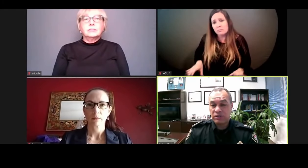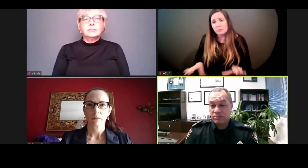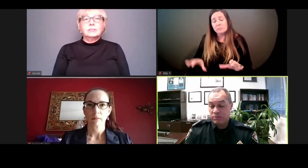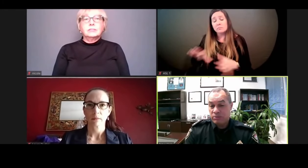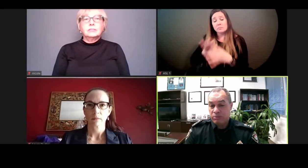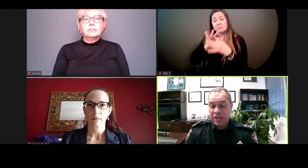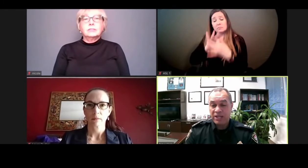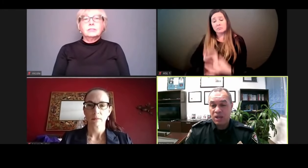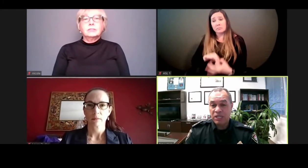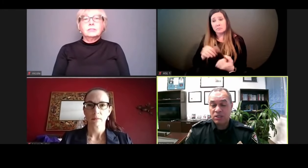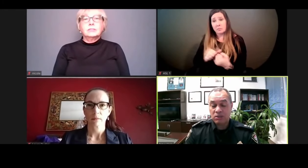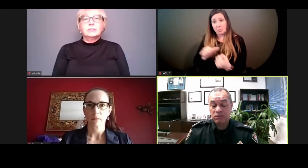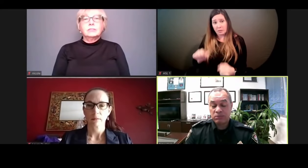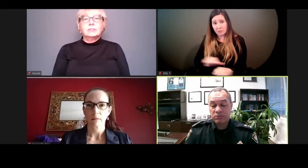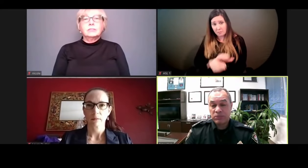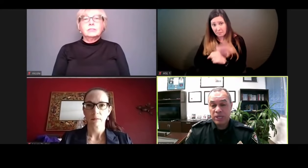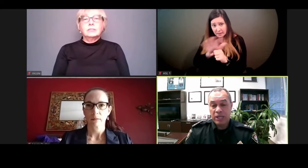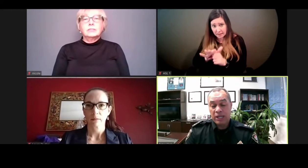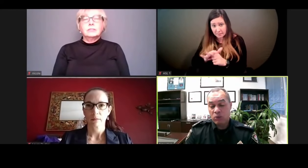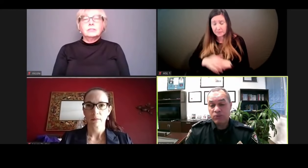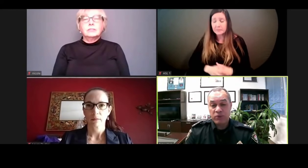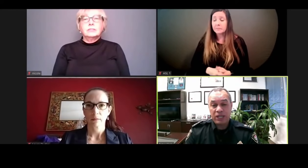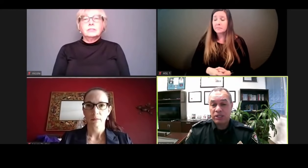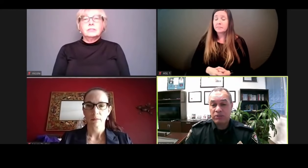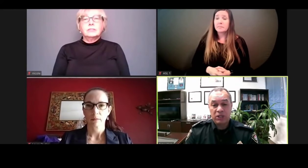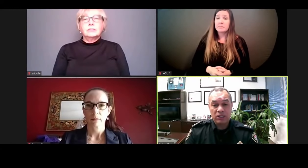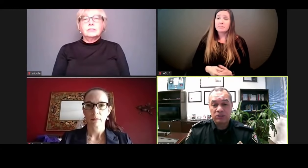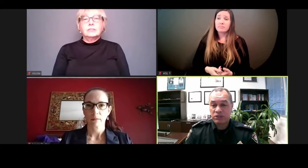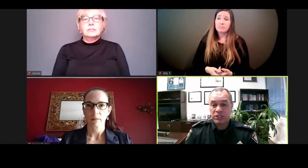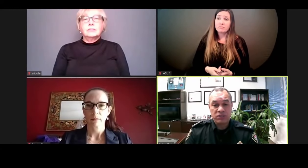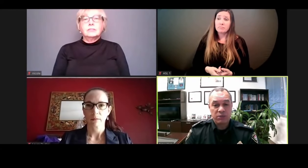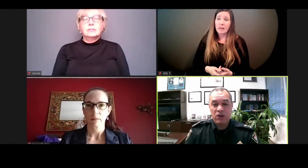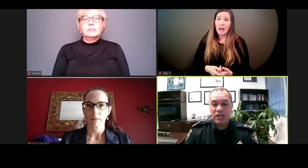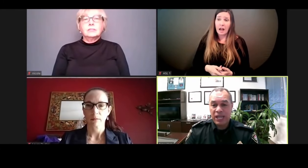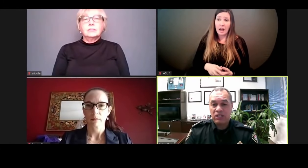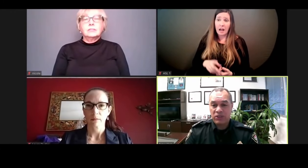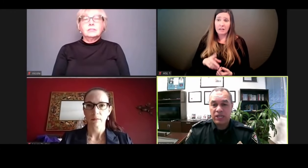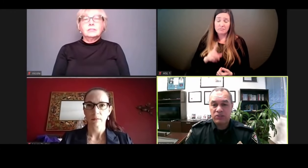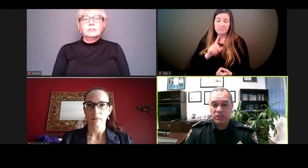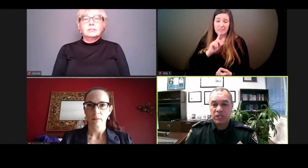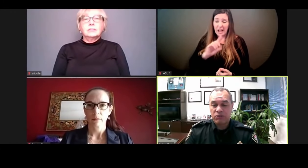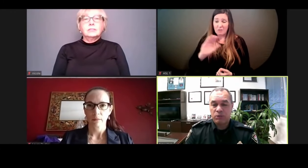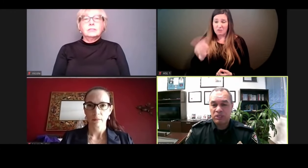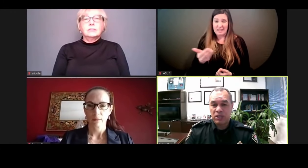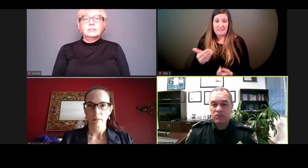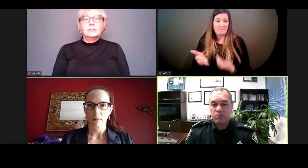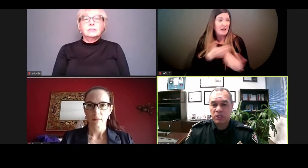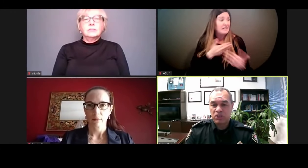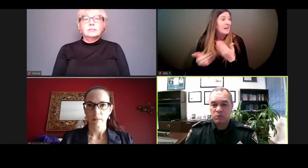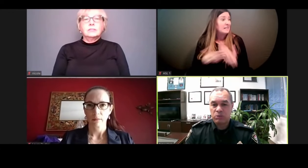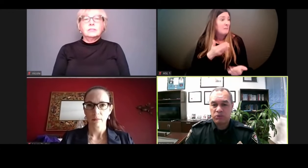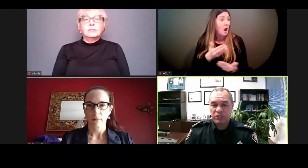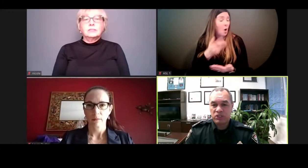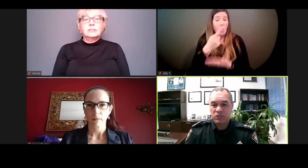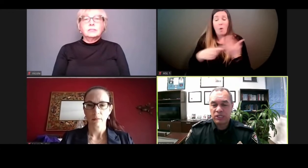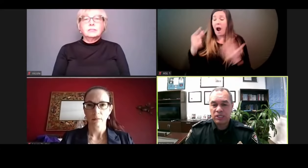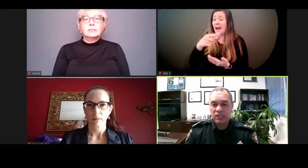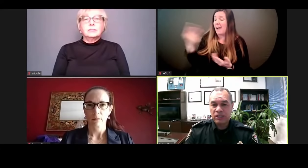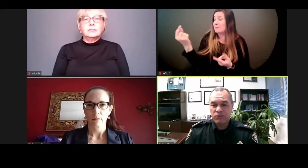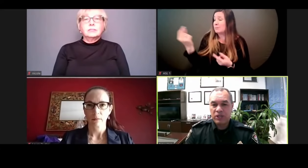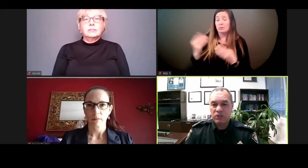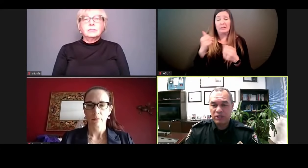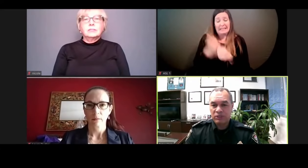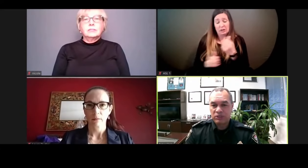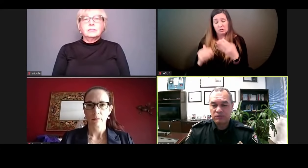the pandemic, and quite frankly, in regards to just about anything else that government does at municipal, provincial,